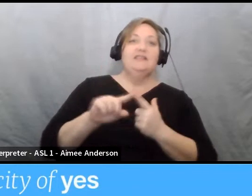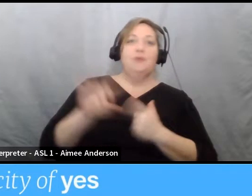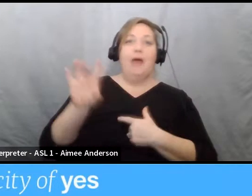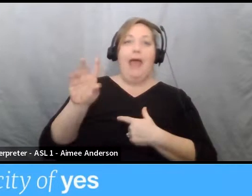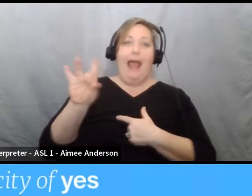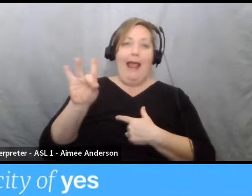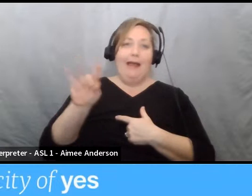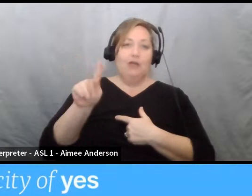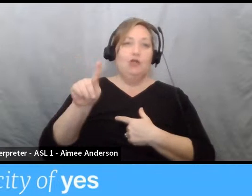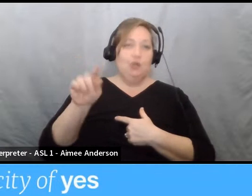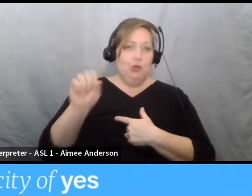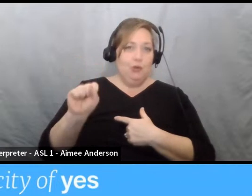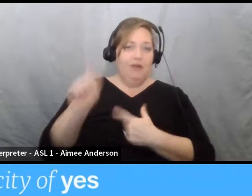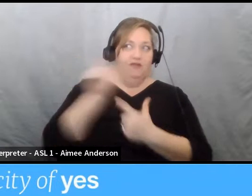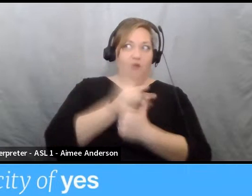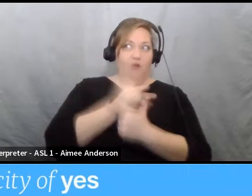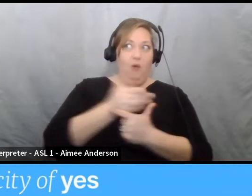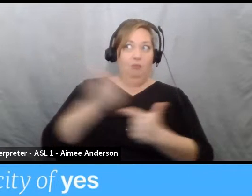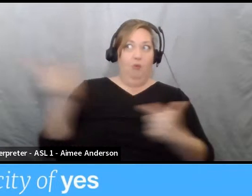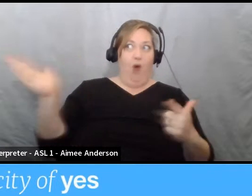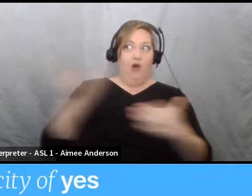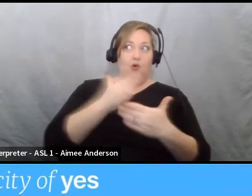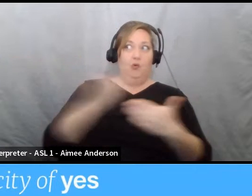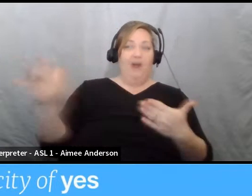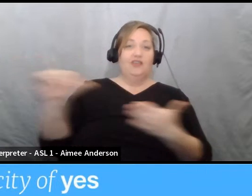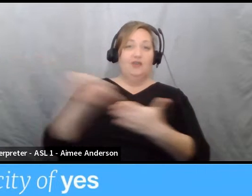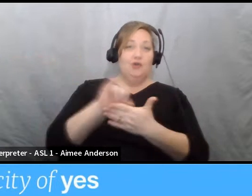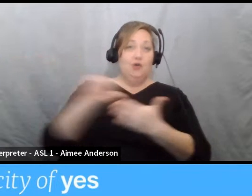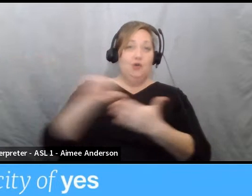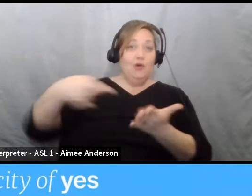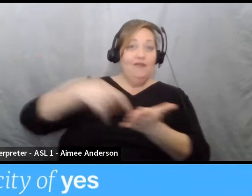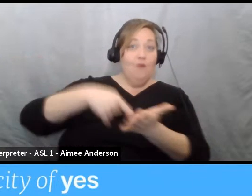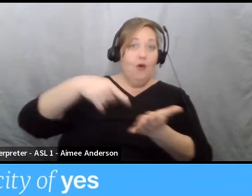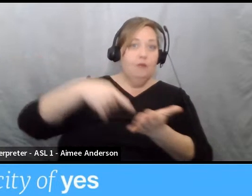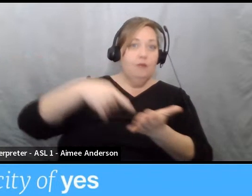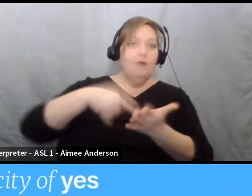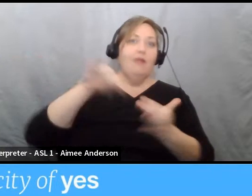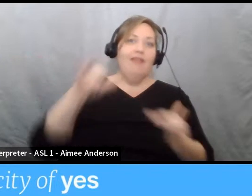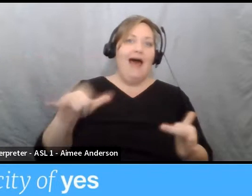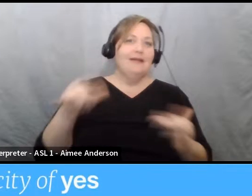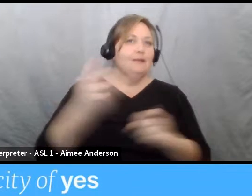within reach for a much broader range of New Yorkers, I would consider that to be a huge victory.